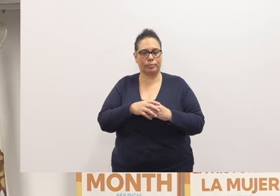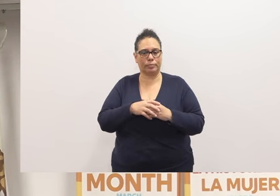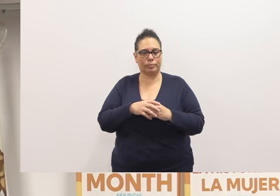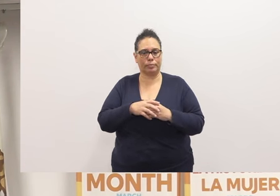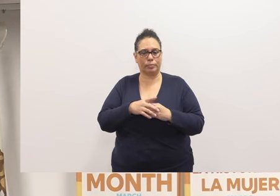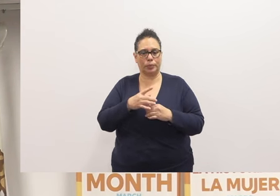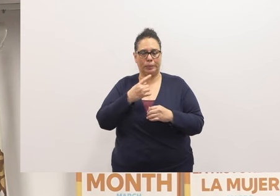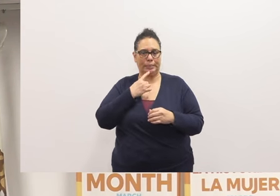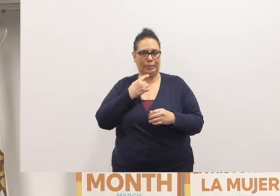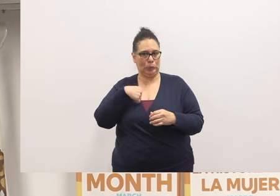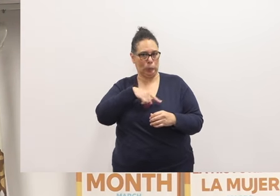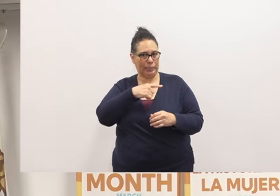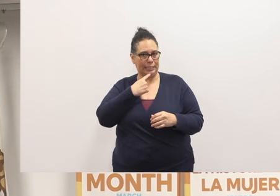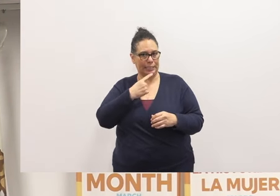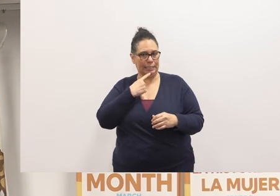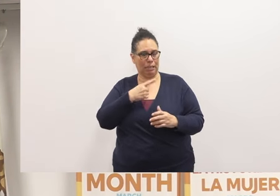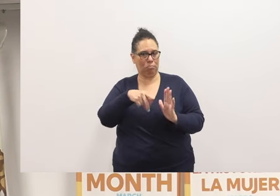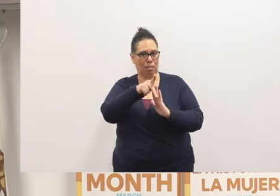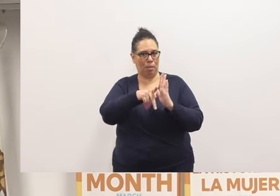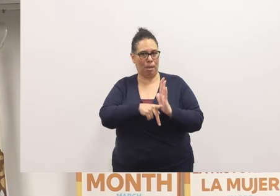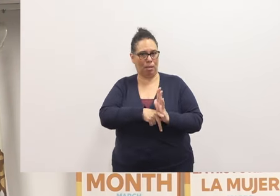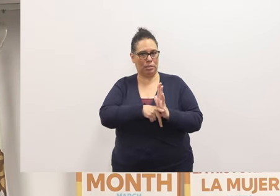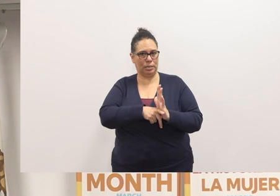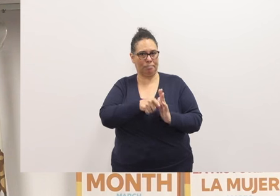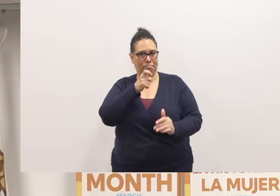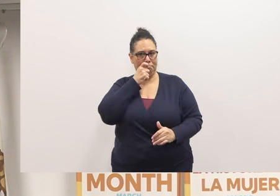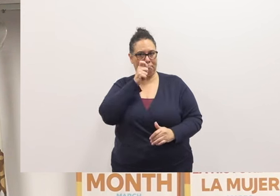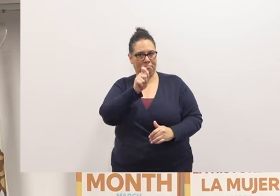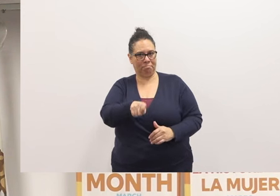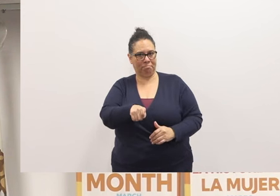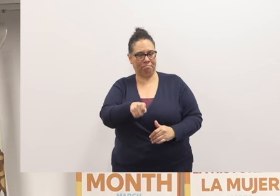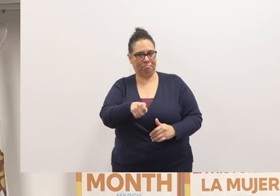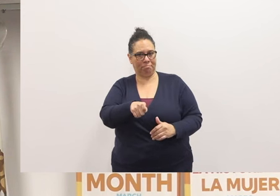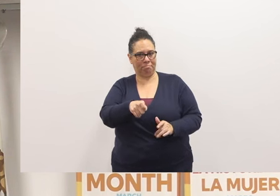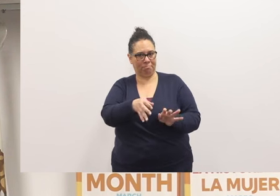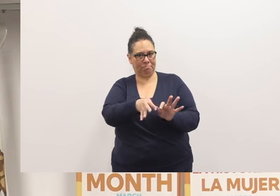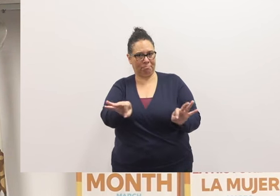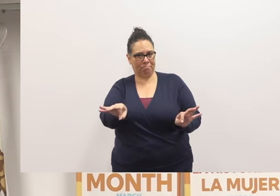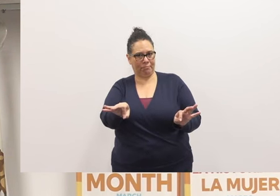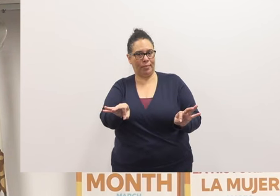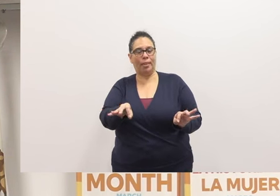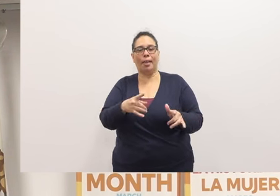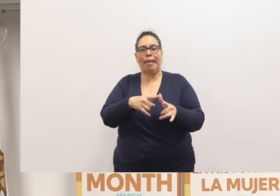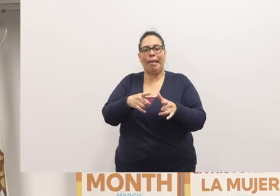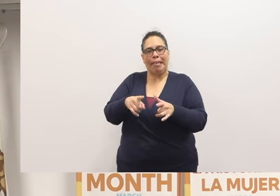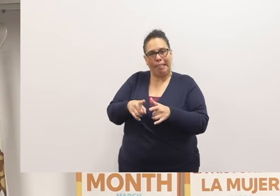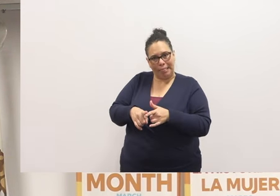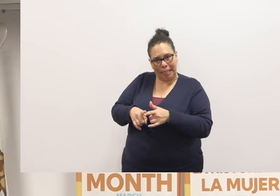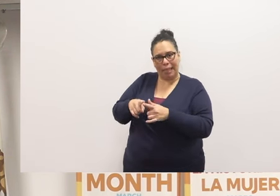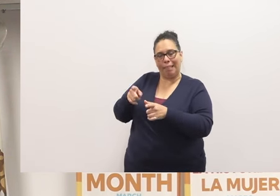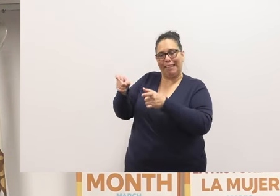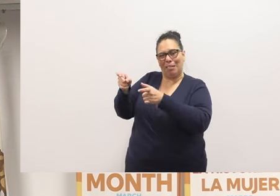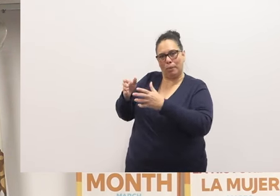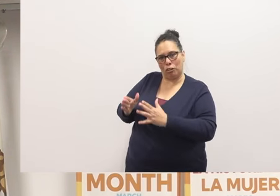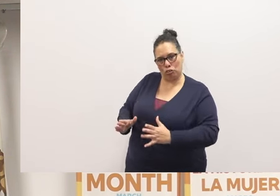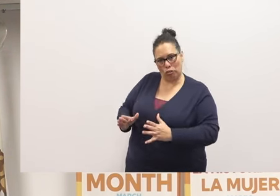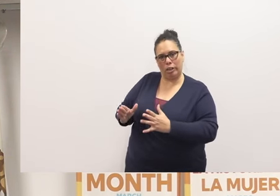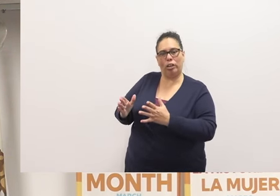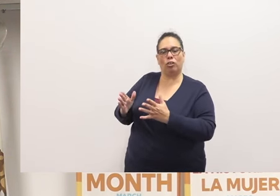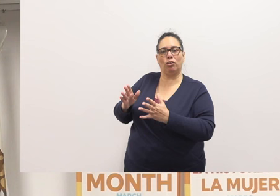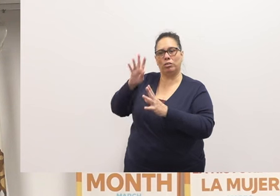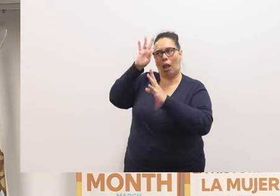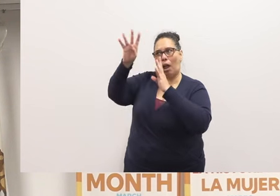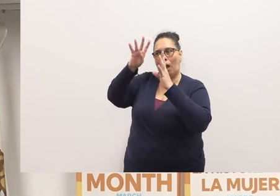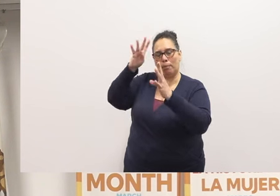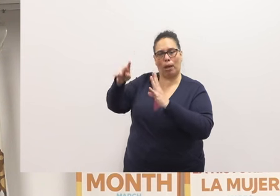this is what the policy is, and then the administration comes up with regulations